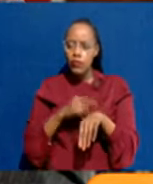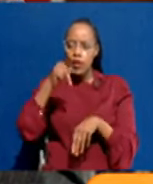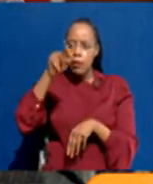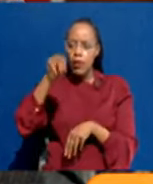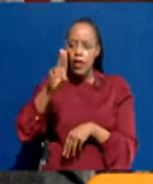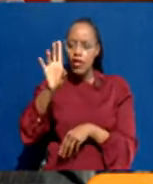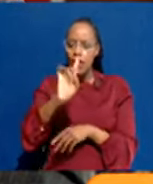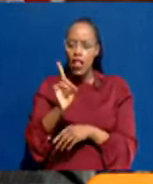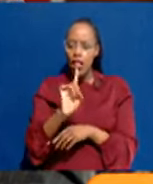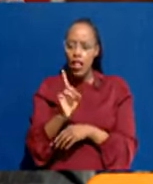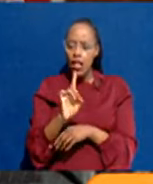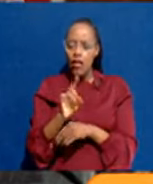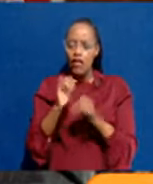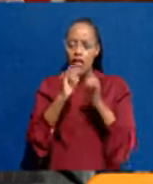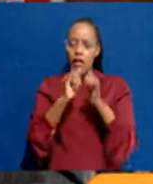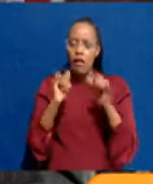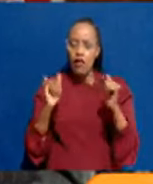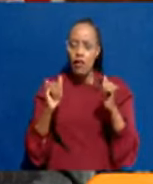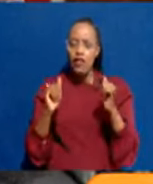Liberal Democratic Party.